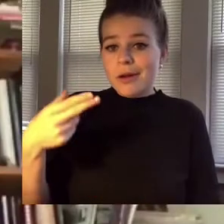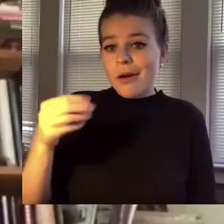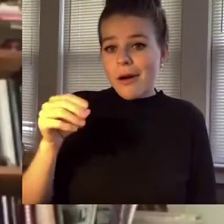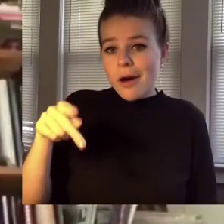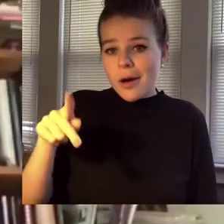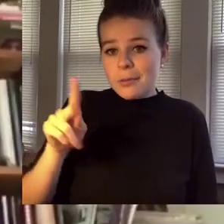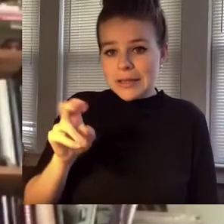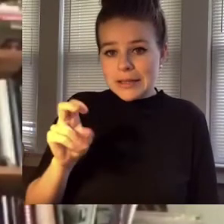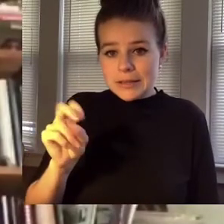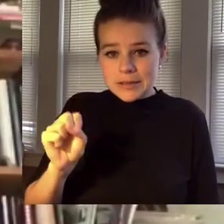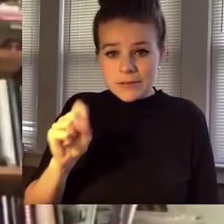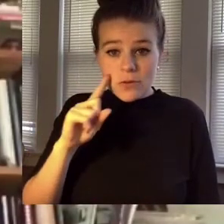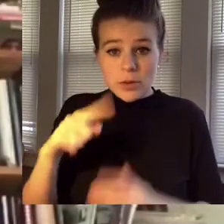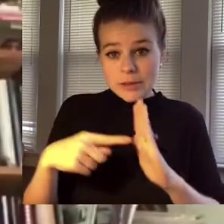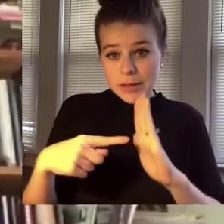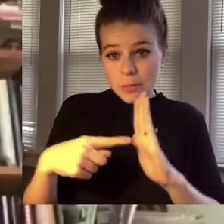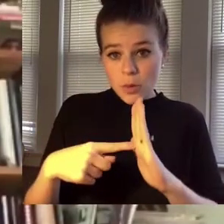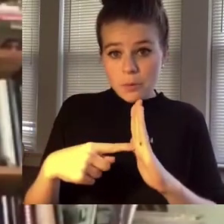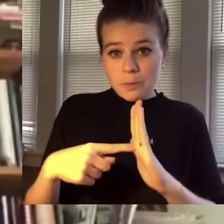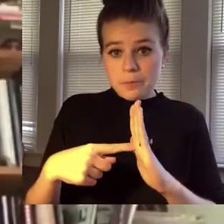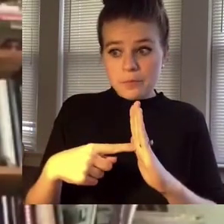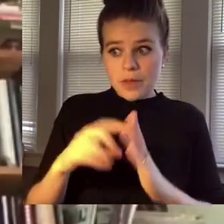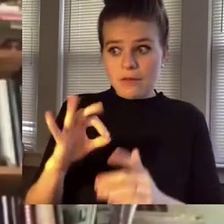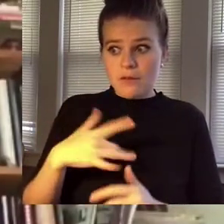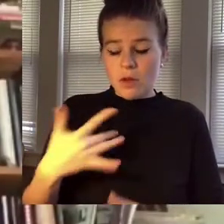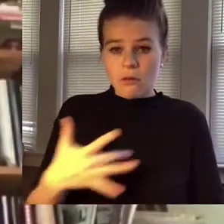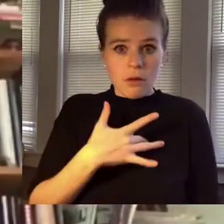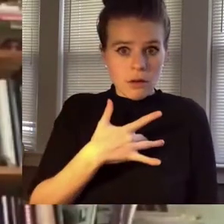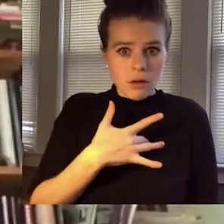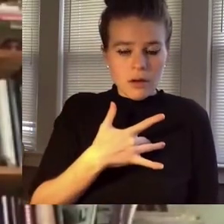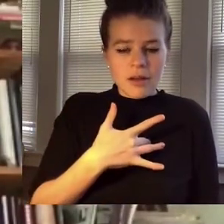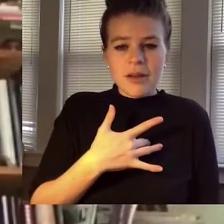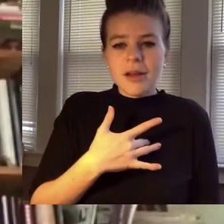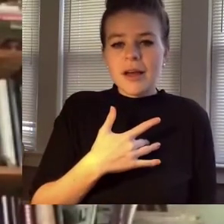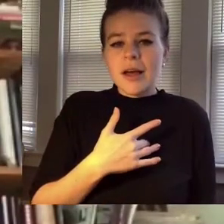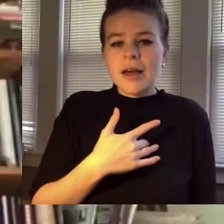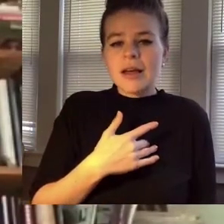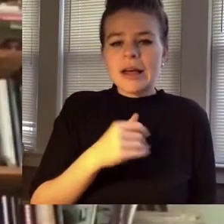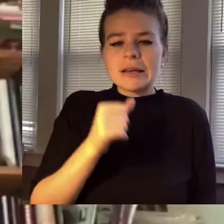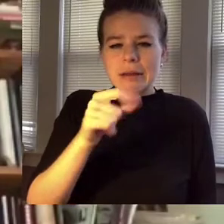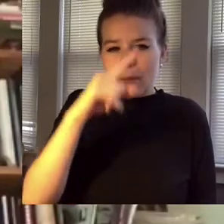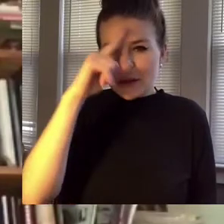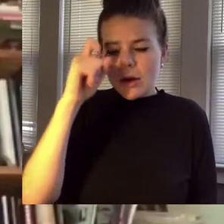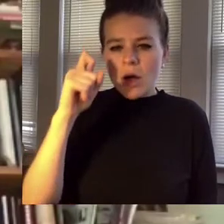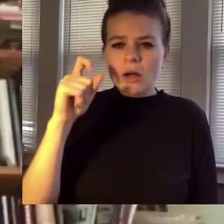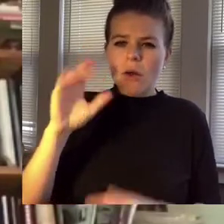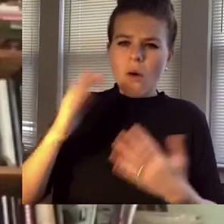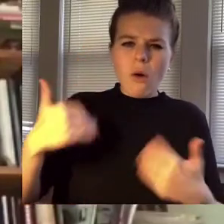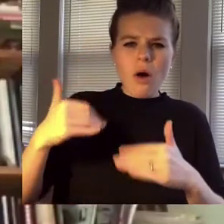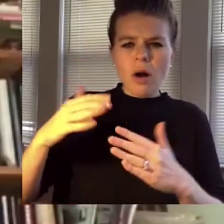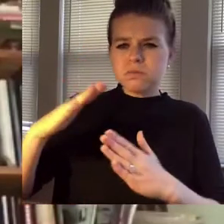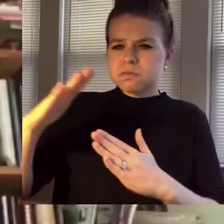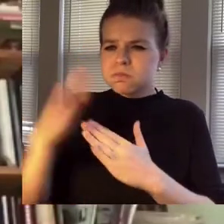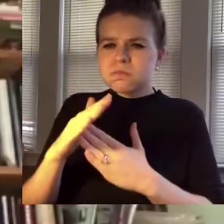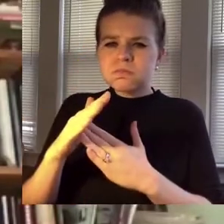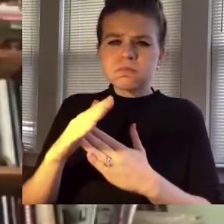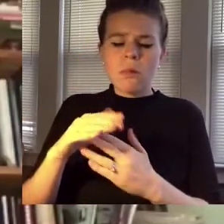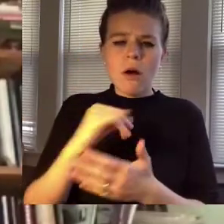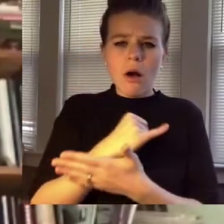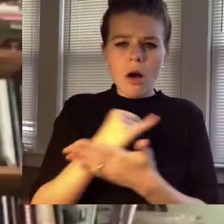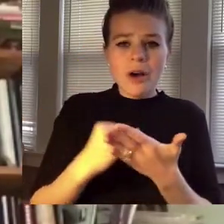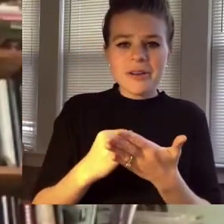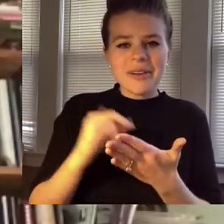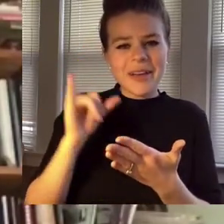it's not because of a notion that there's an absolute thing of art and art transcends race or culture or gender